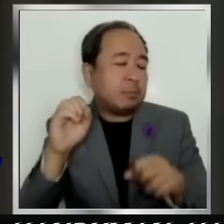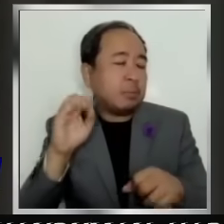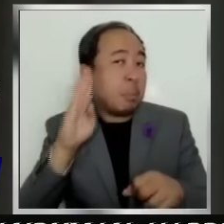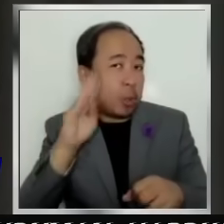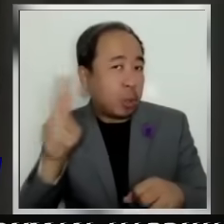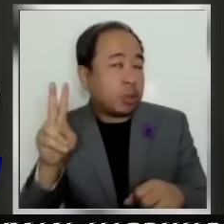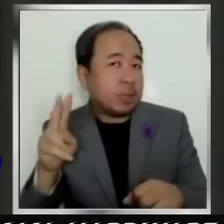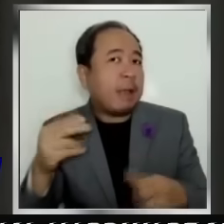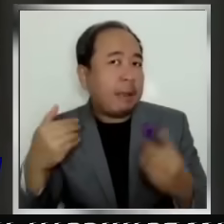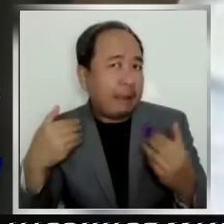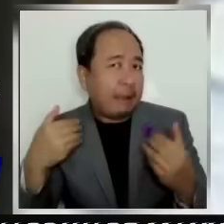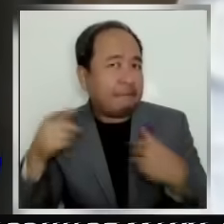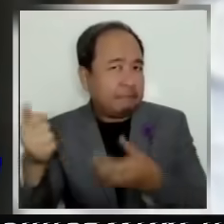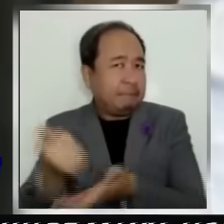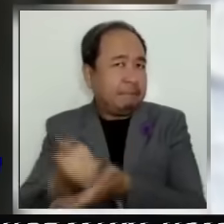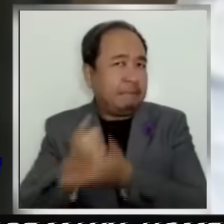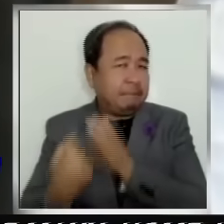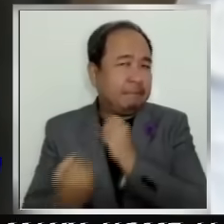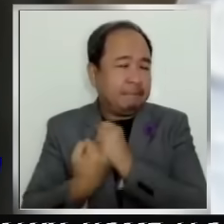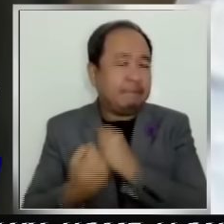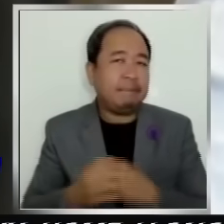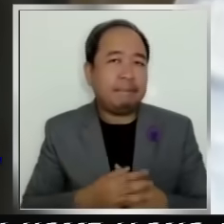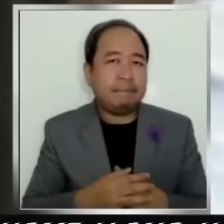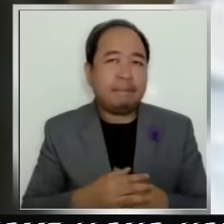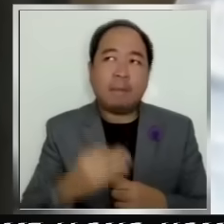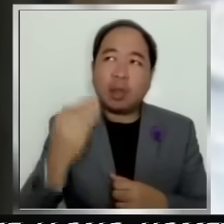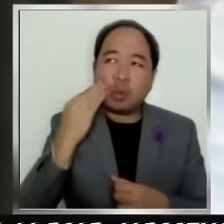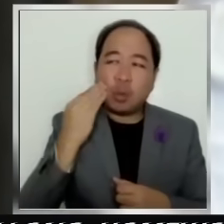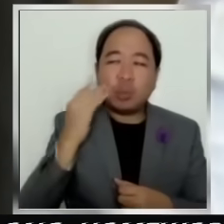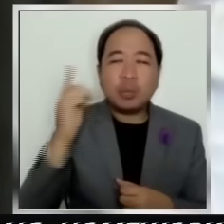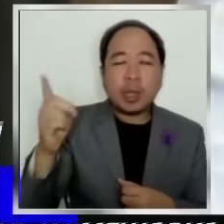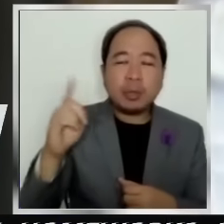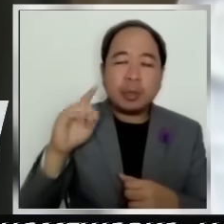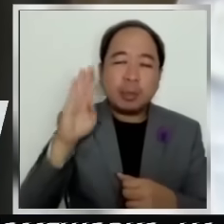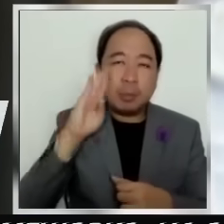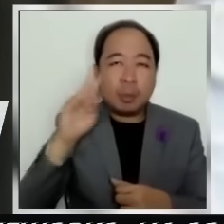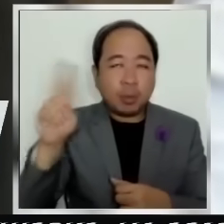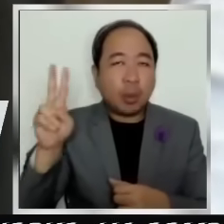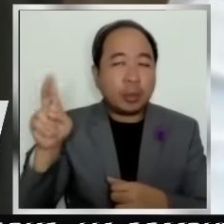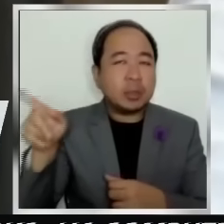President Marcos Jr. Why? Because before he left,